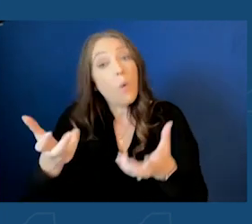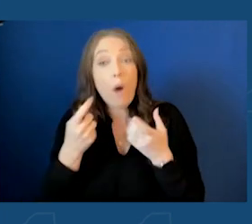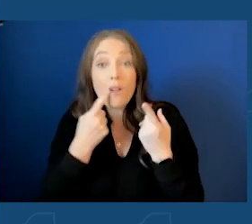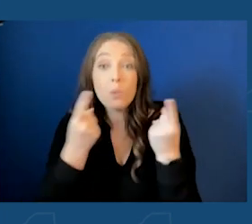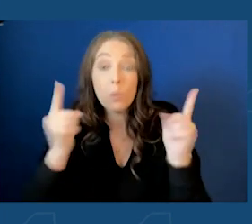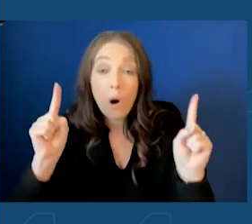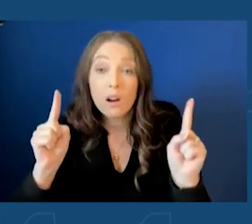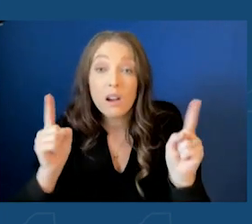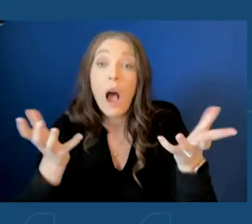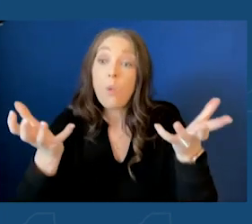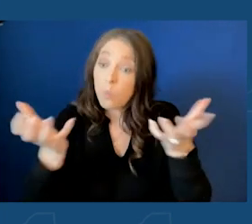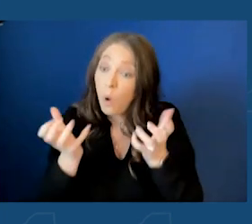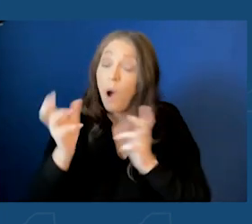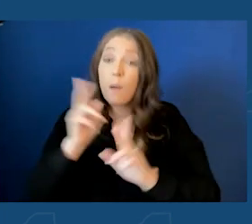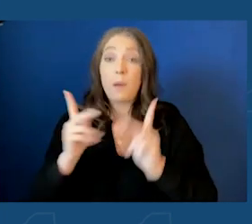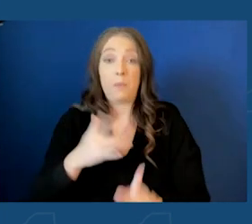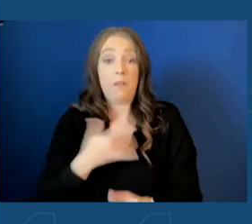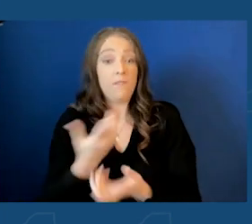security that they all deserve.